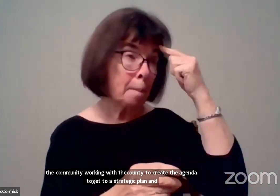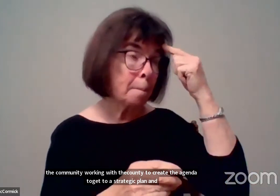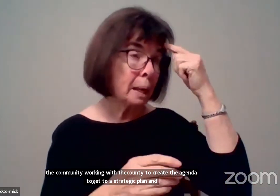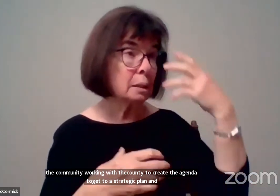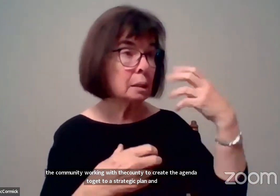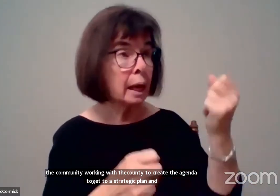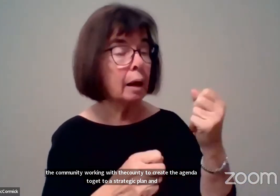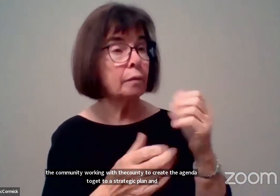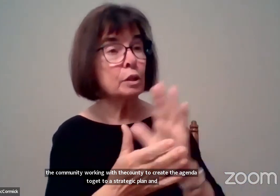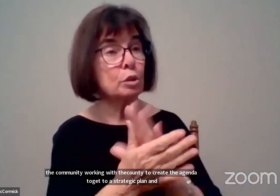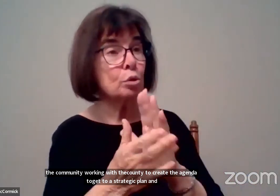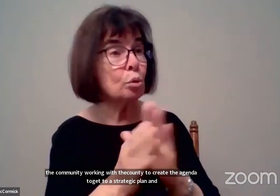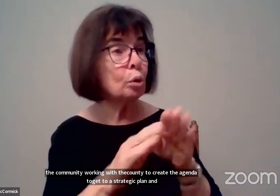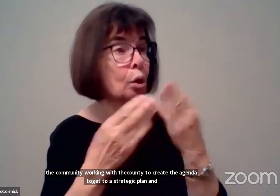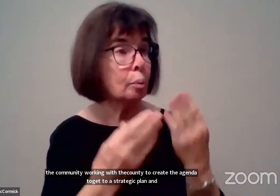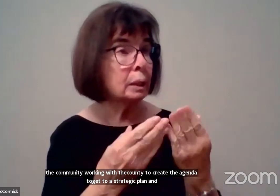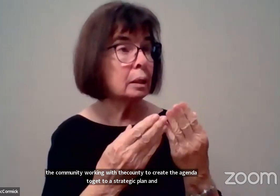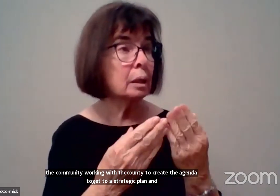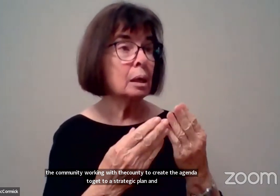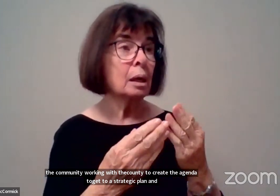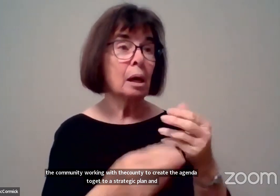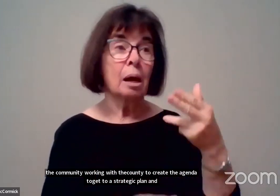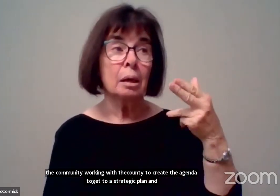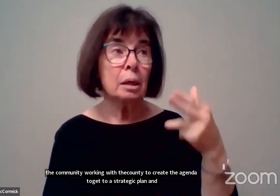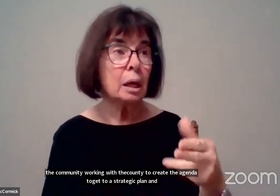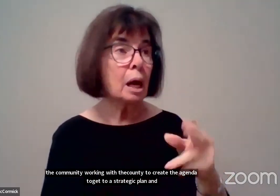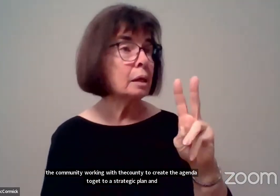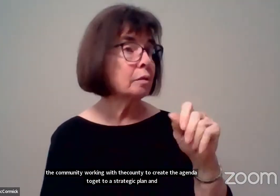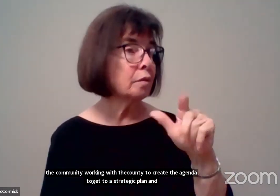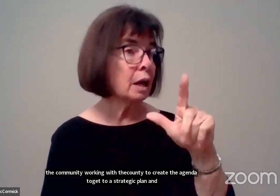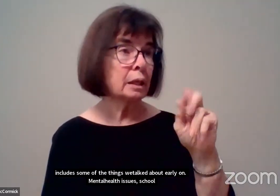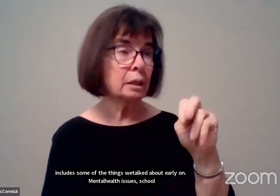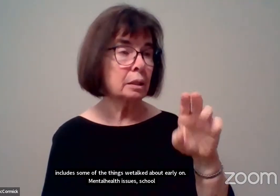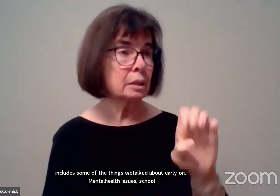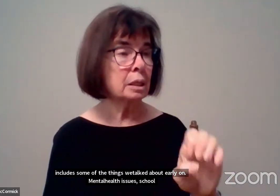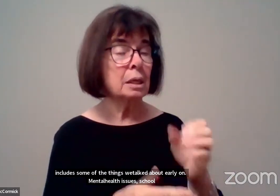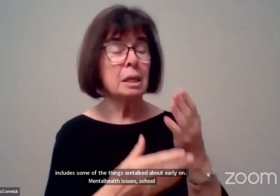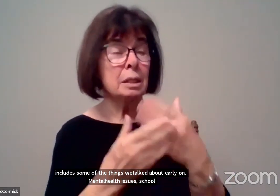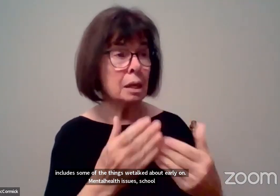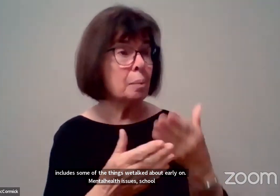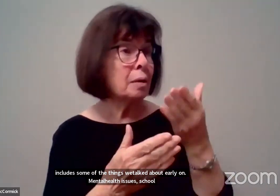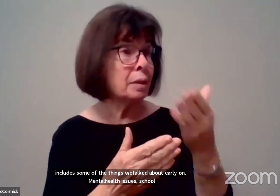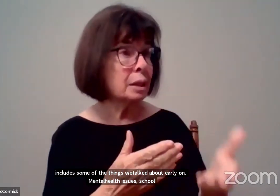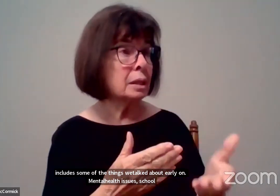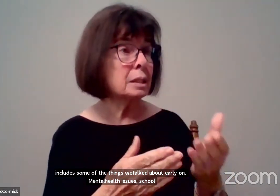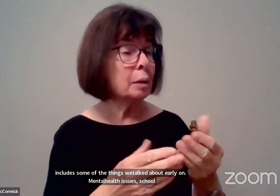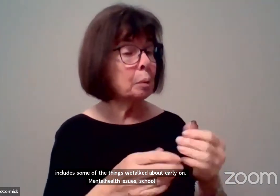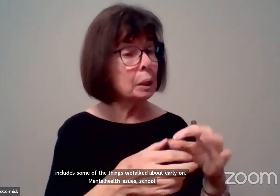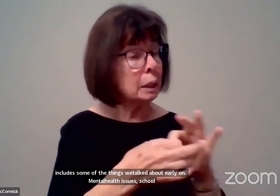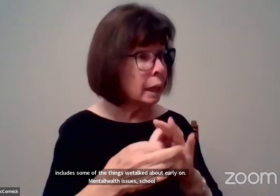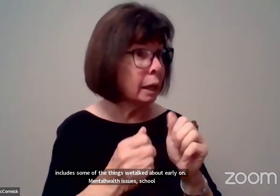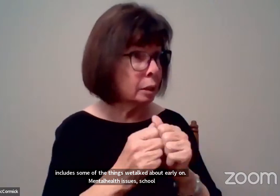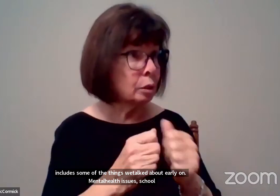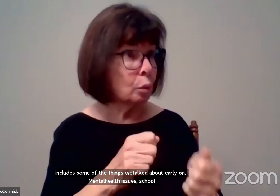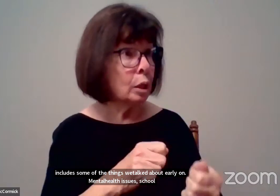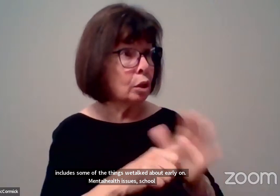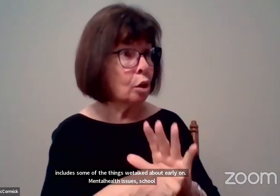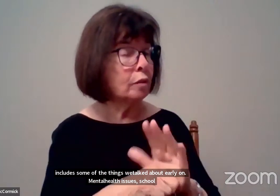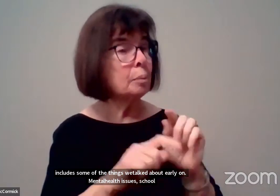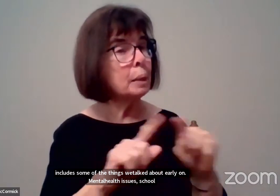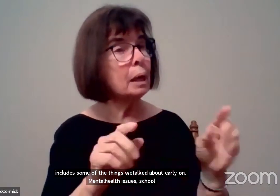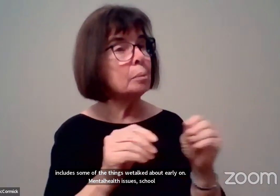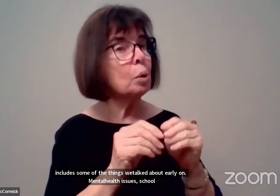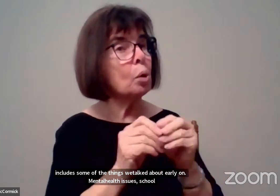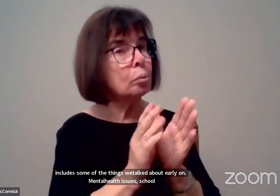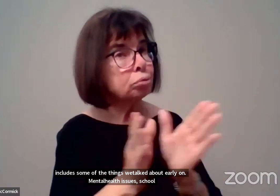reopening, gun violence, even, like some of the broader things that are that were COVID related, but also broader social